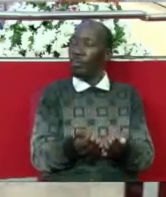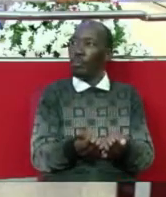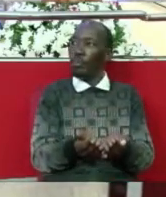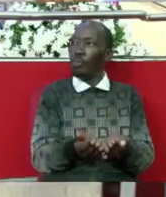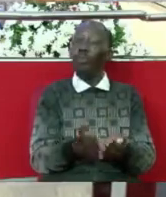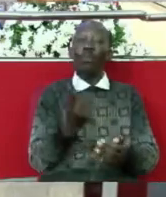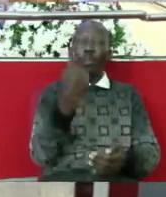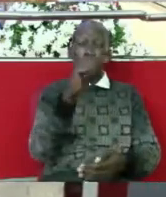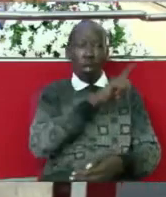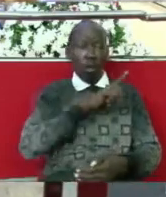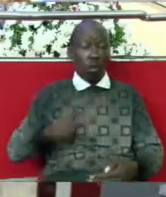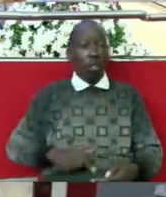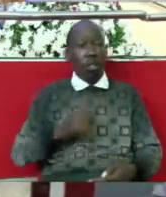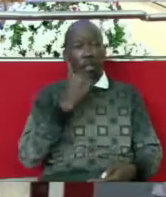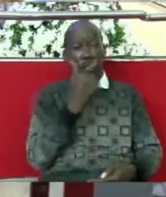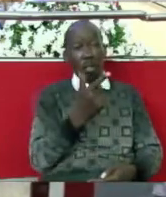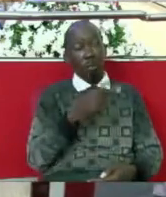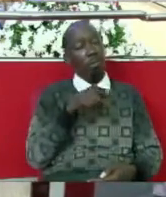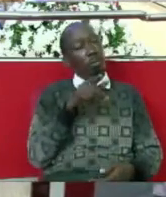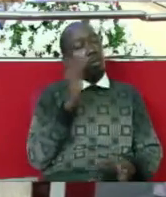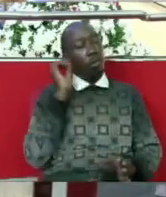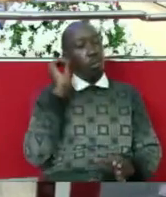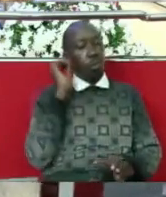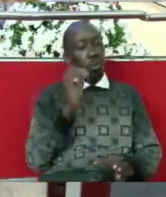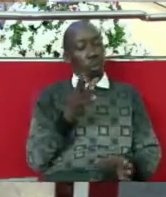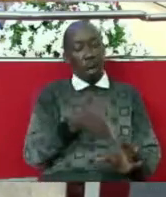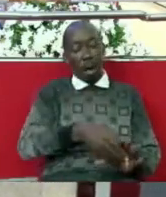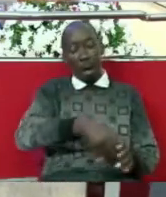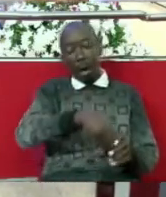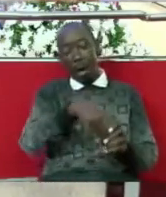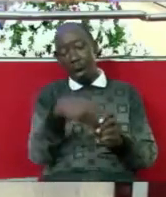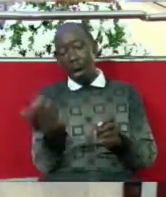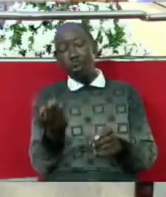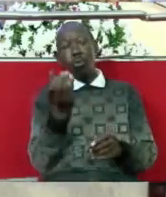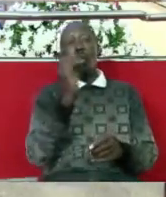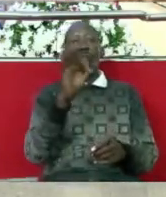the Lord is saying, throw them out of the boat.